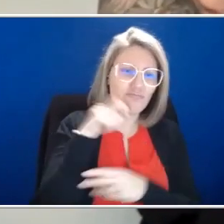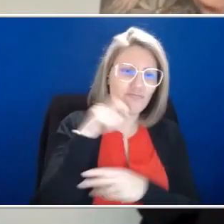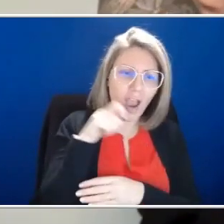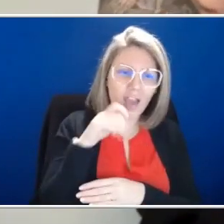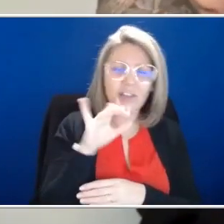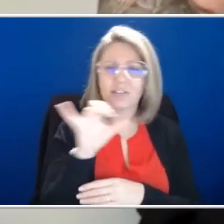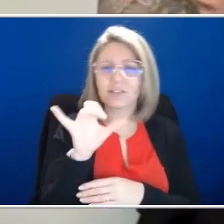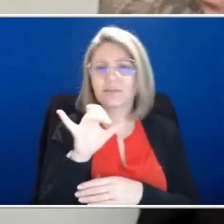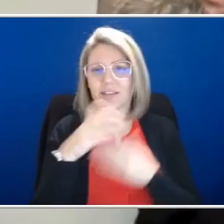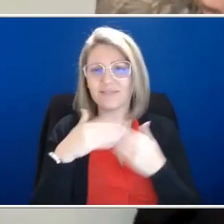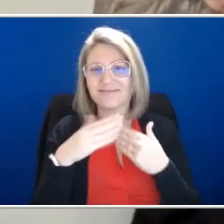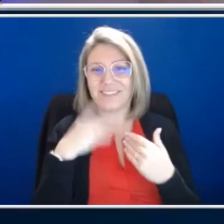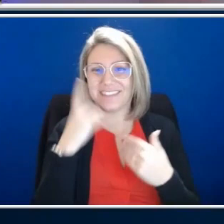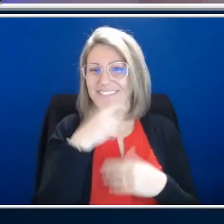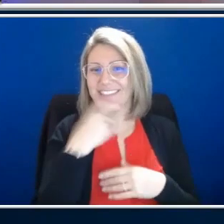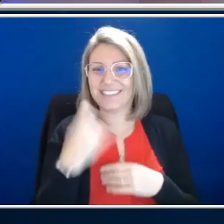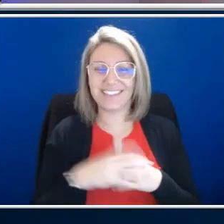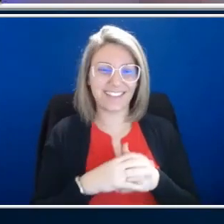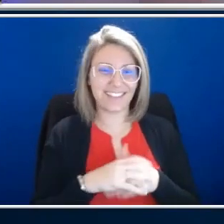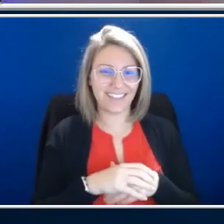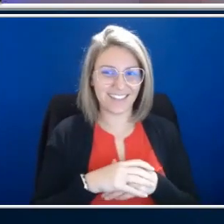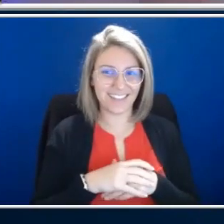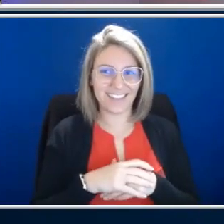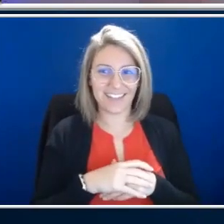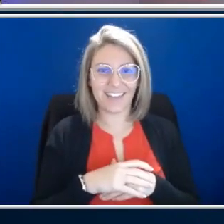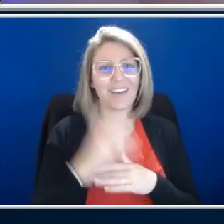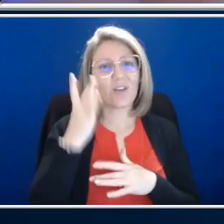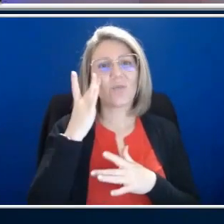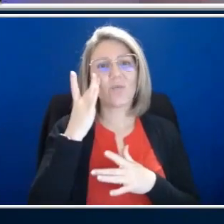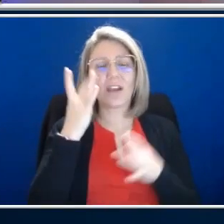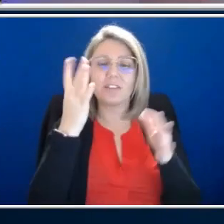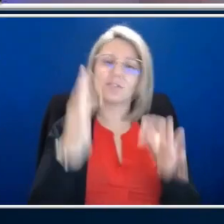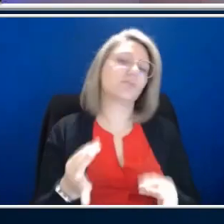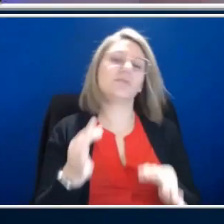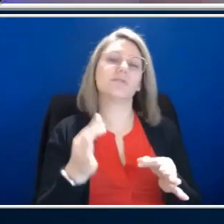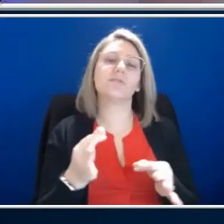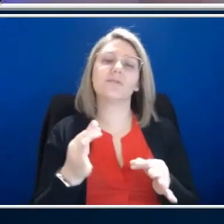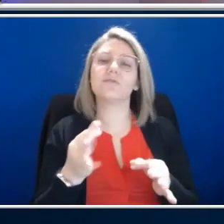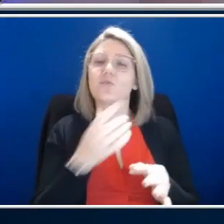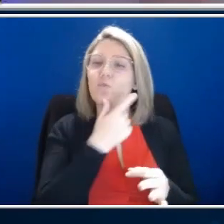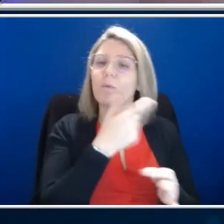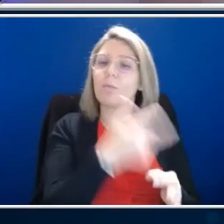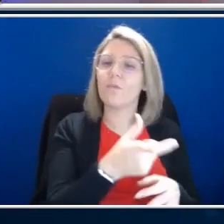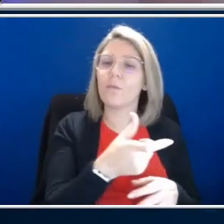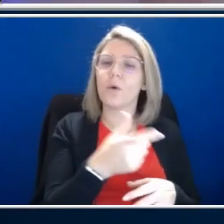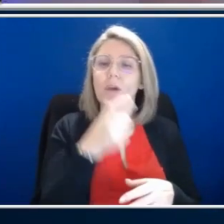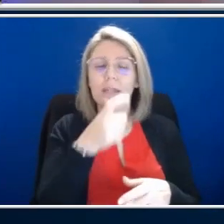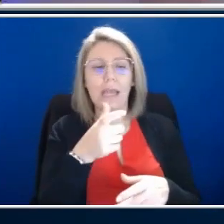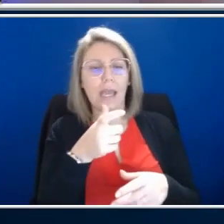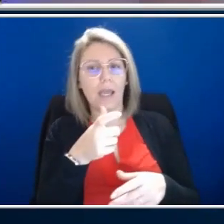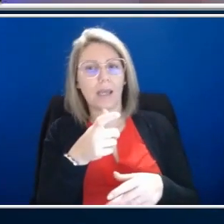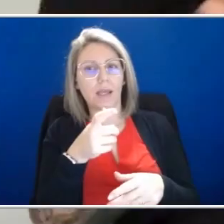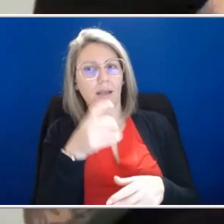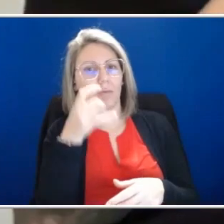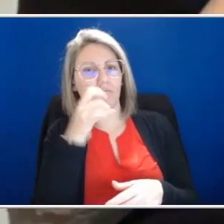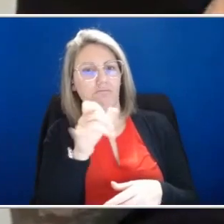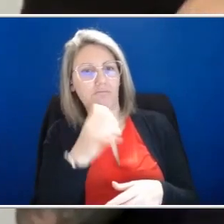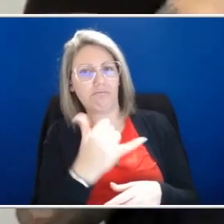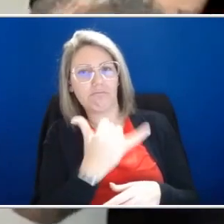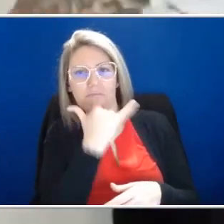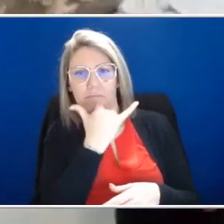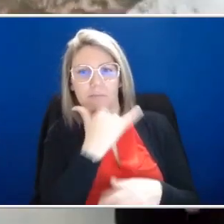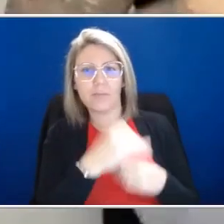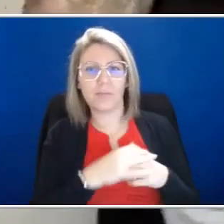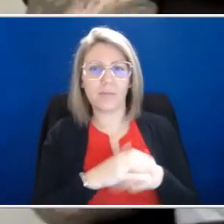So. Why did you choose, just curious, removable dentures instead of permanent ones? For the